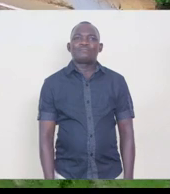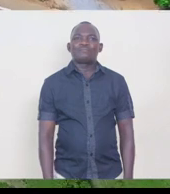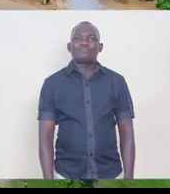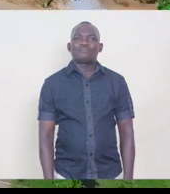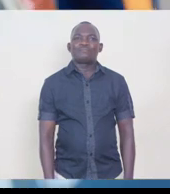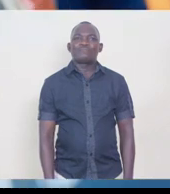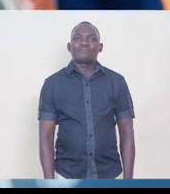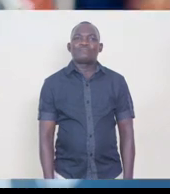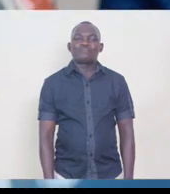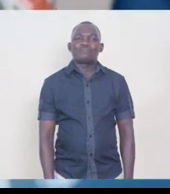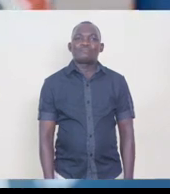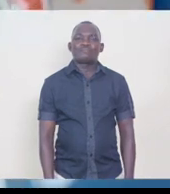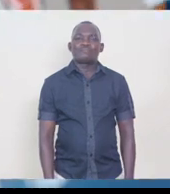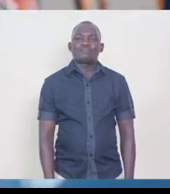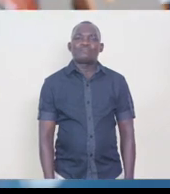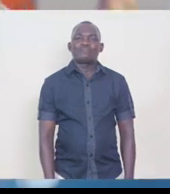do.